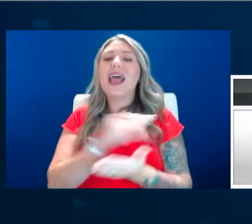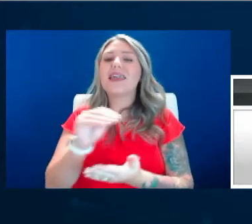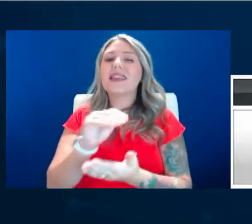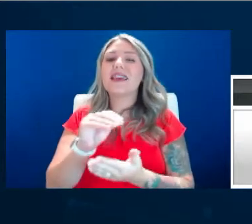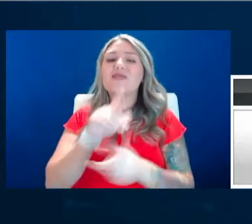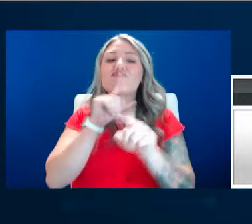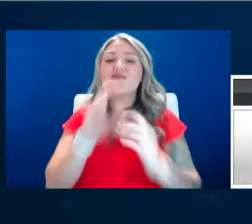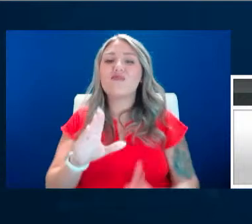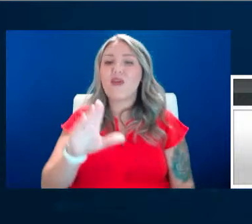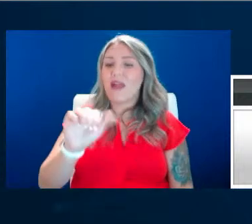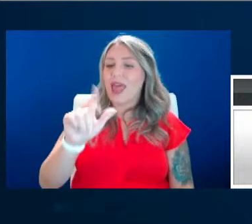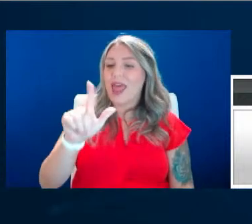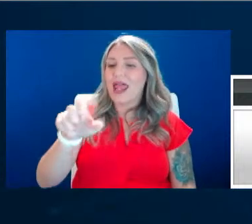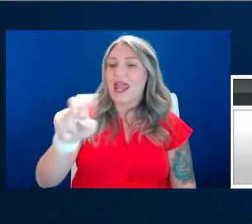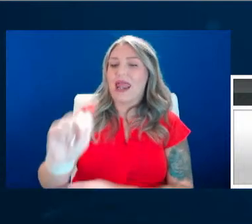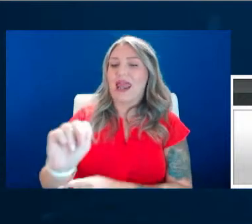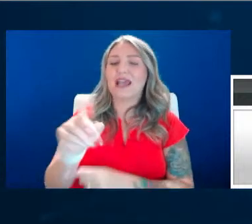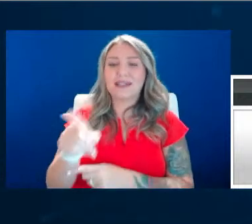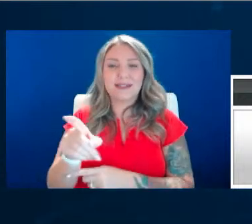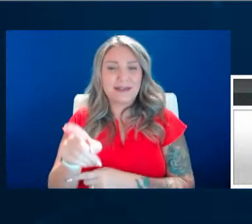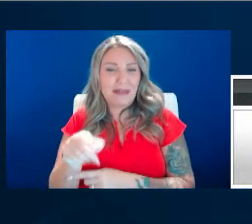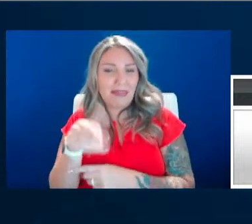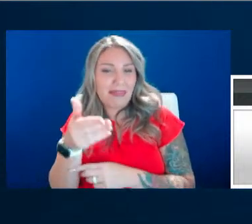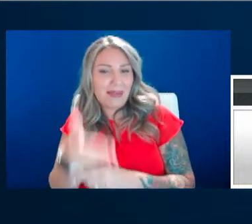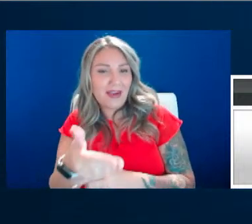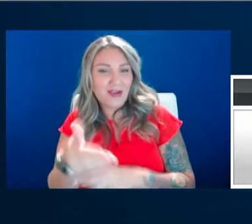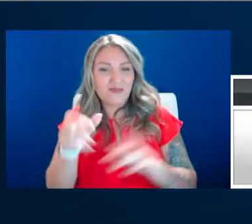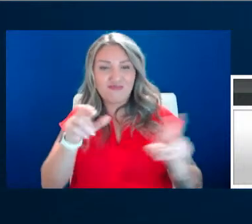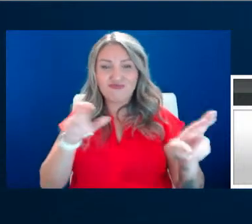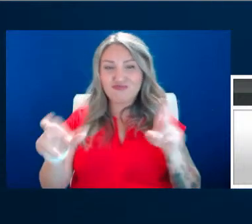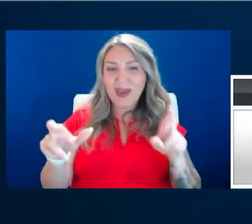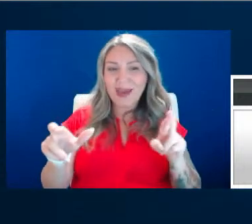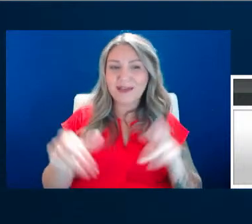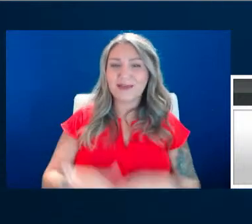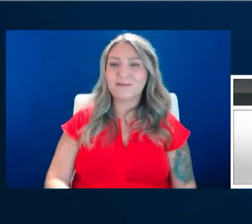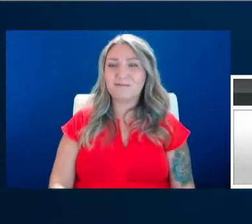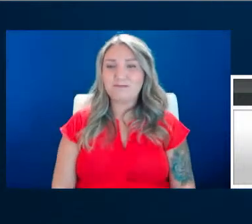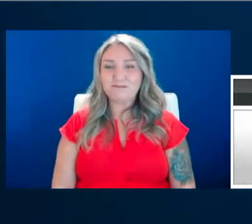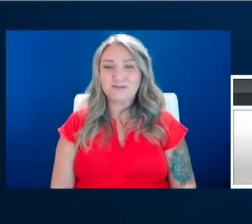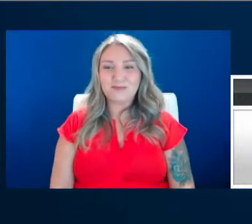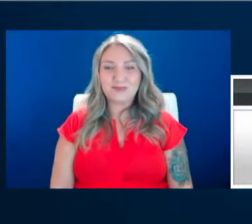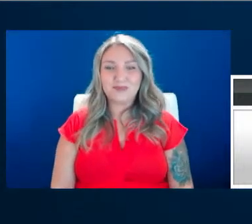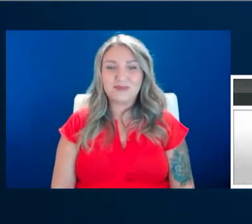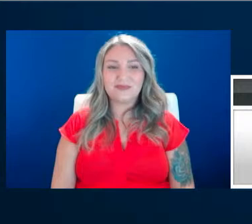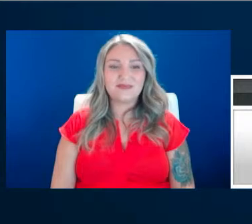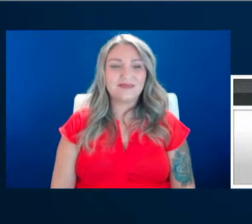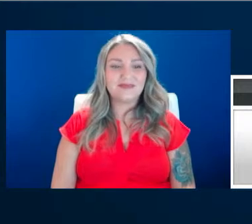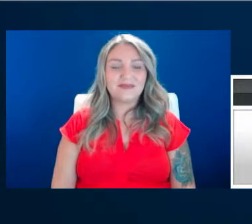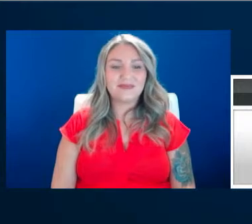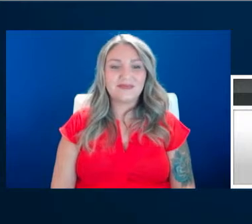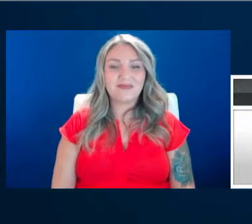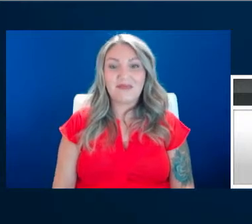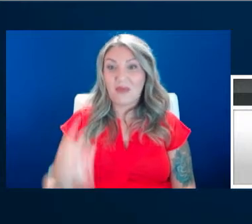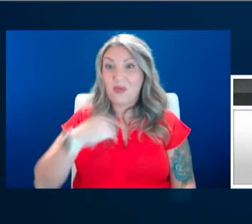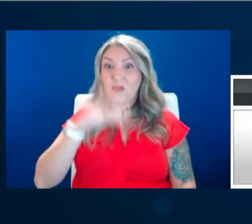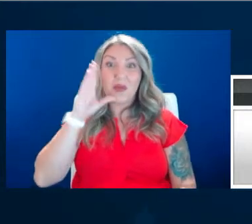really fun and exciting morning, and there they are, I think, prepping, getting ready. And so we're going to send them on their way here in just a few moments. In the